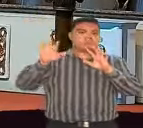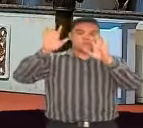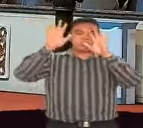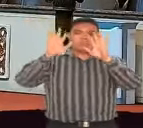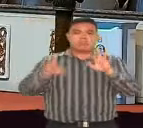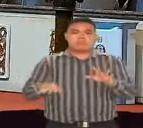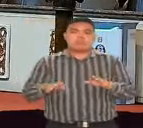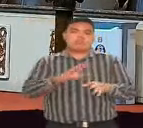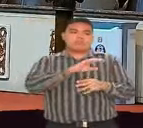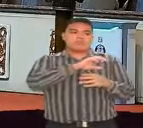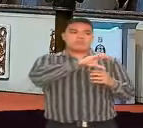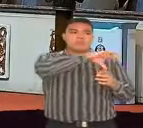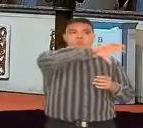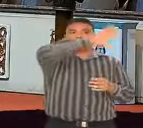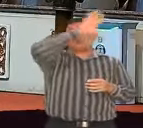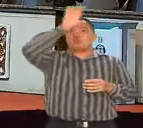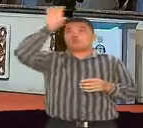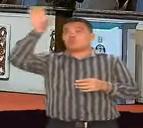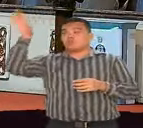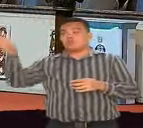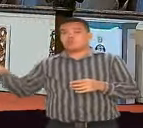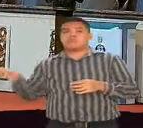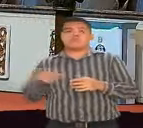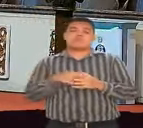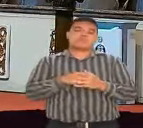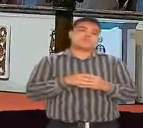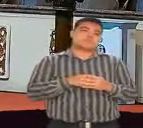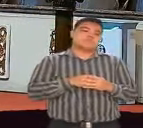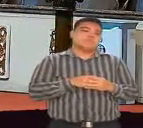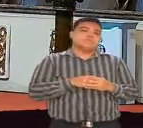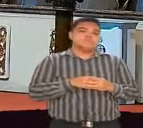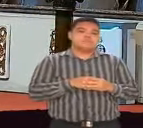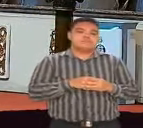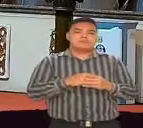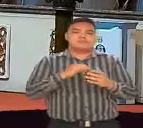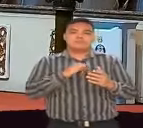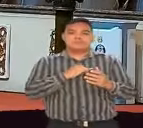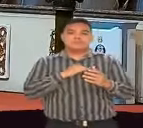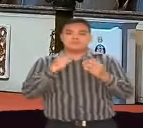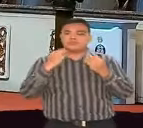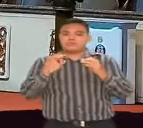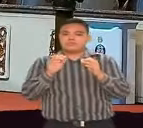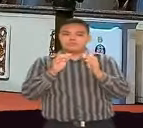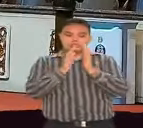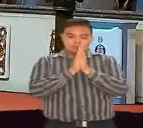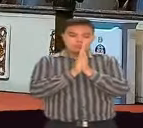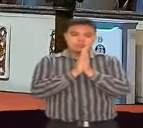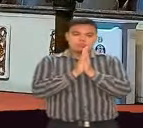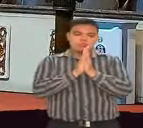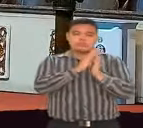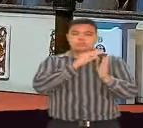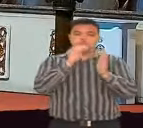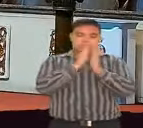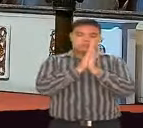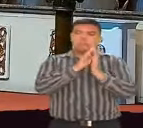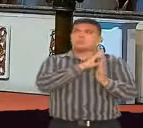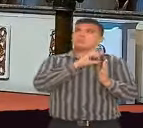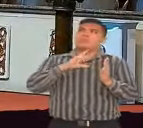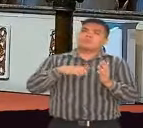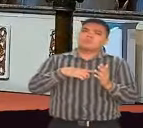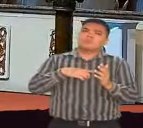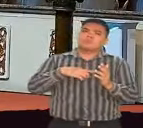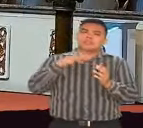Lord, gamiton pa ba ko nimo o dili? I finished reading the Bible, I prayed, and then after I prayed,